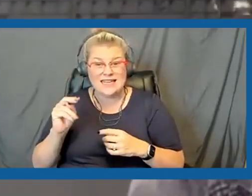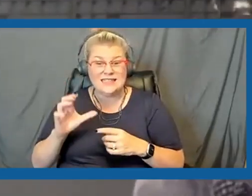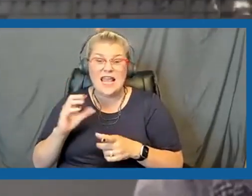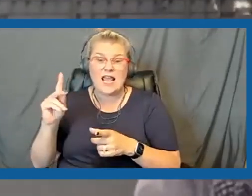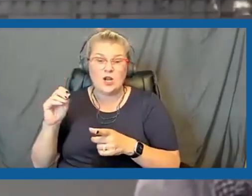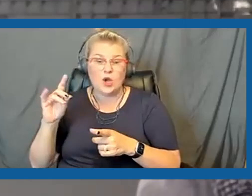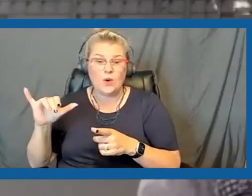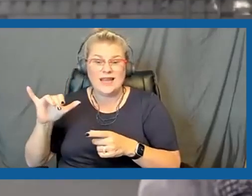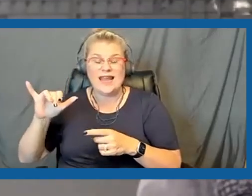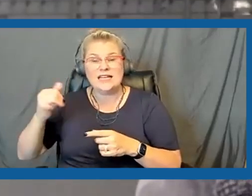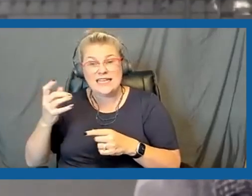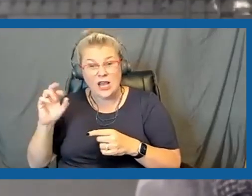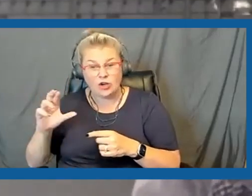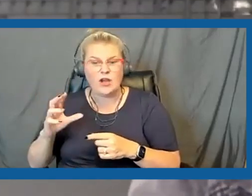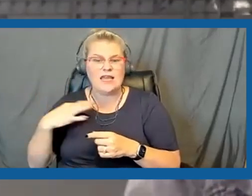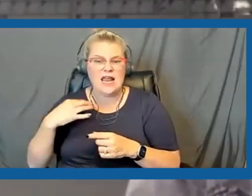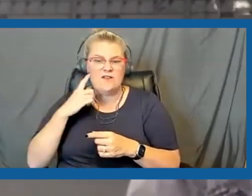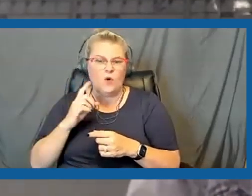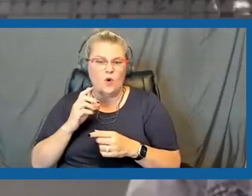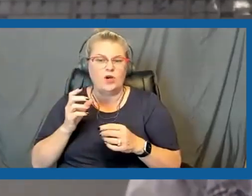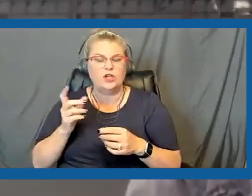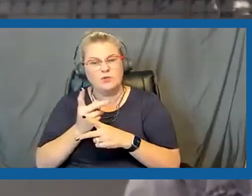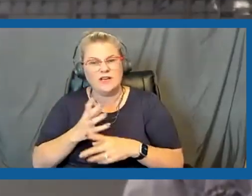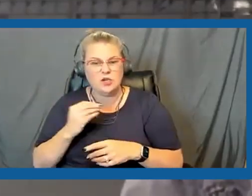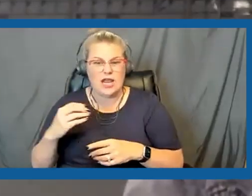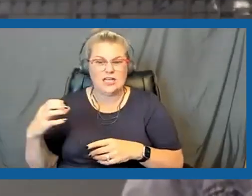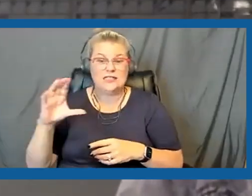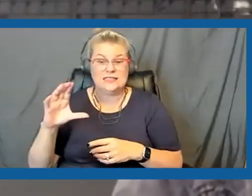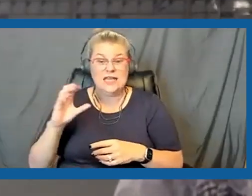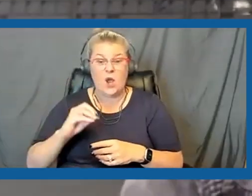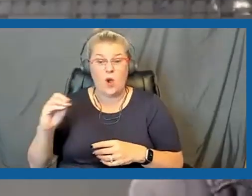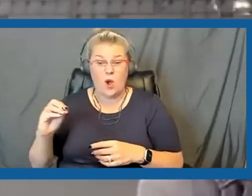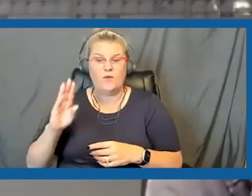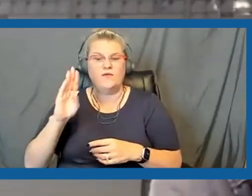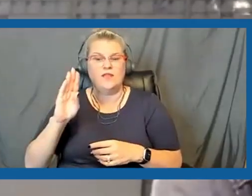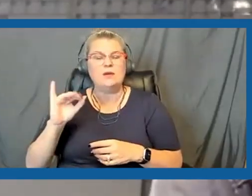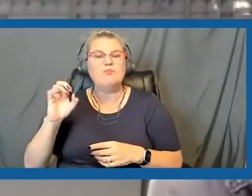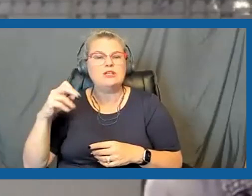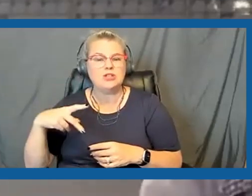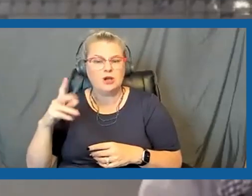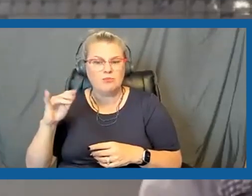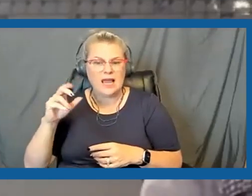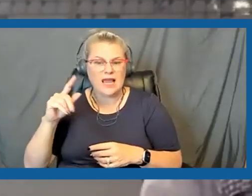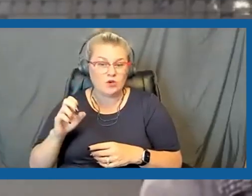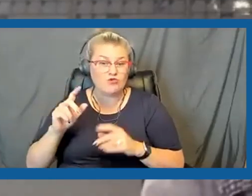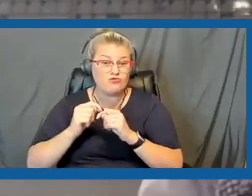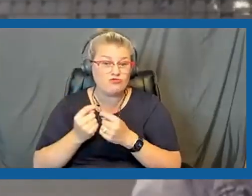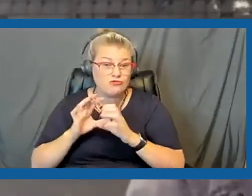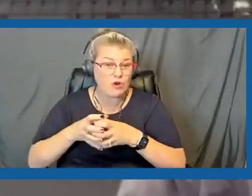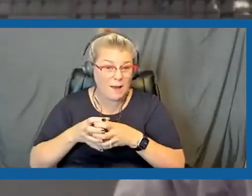Yeager, candidate for supervisor and chief operations officer of the Bishop Paiute tribe, for all of